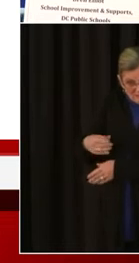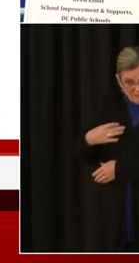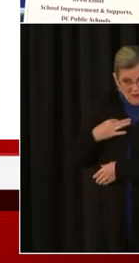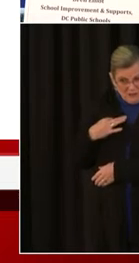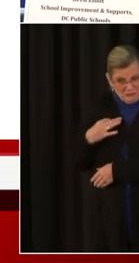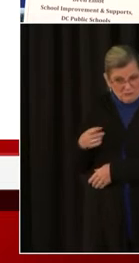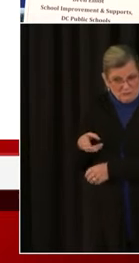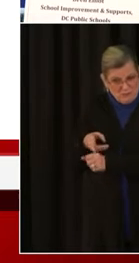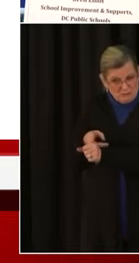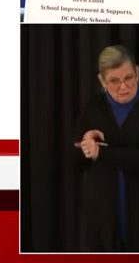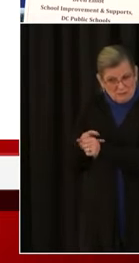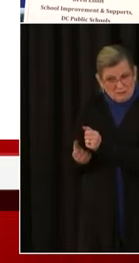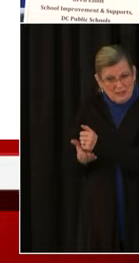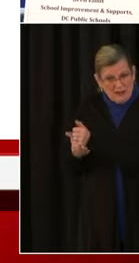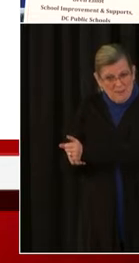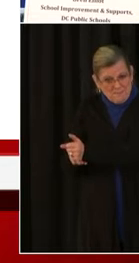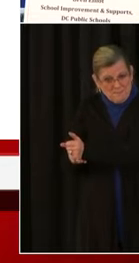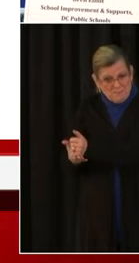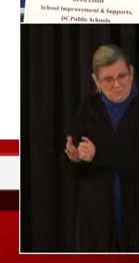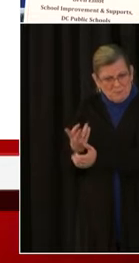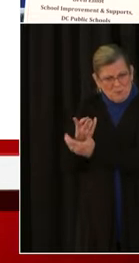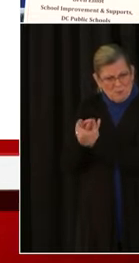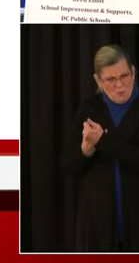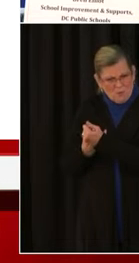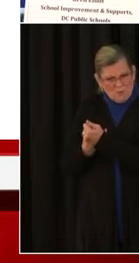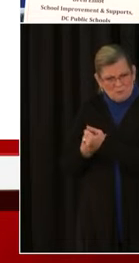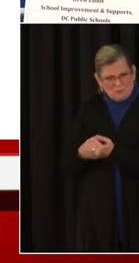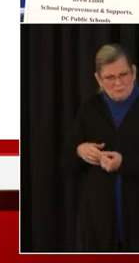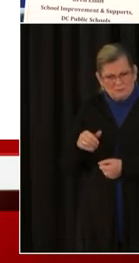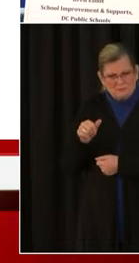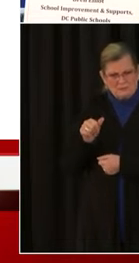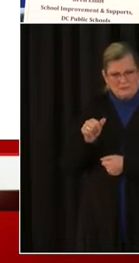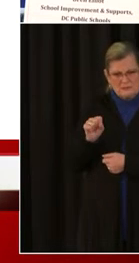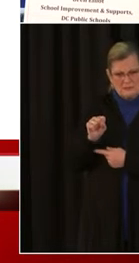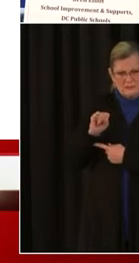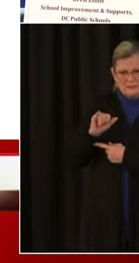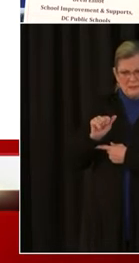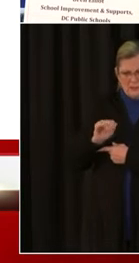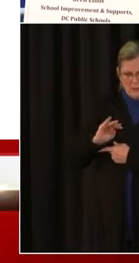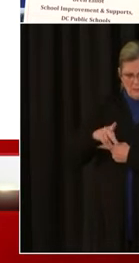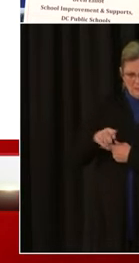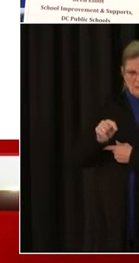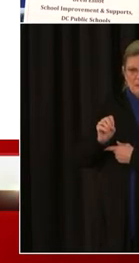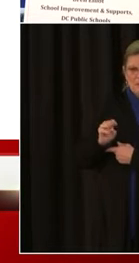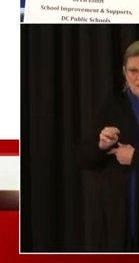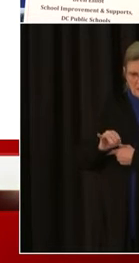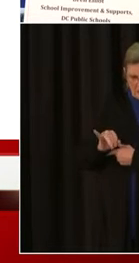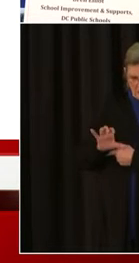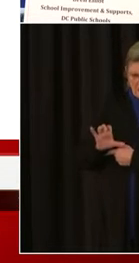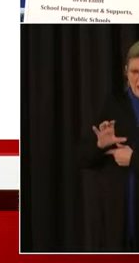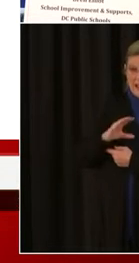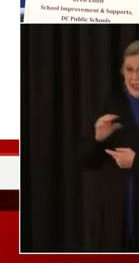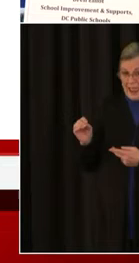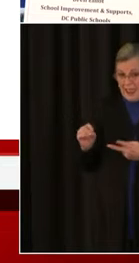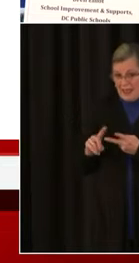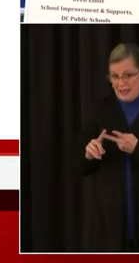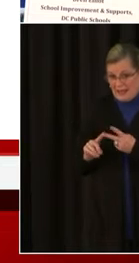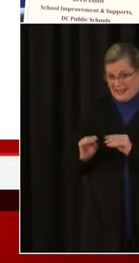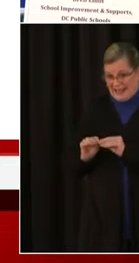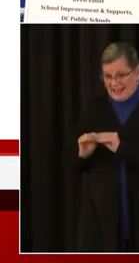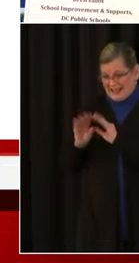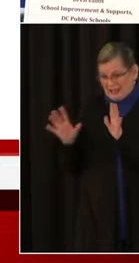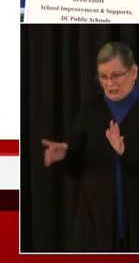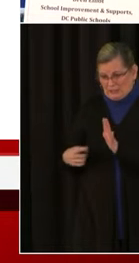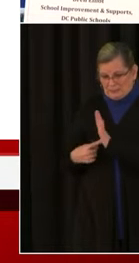to participate in both the asymptomatic and symptomatic testing. We ask our families to complete immunization. That